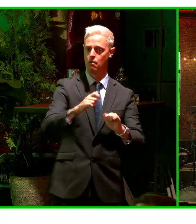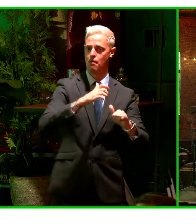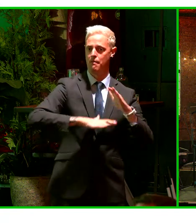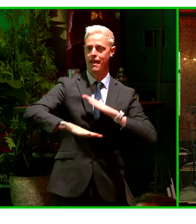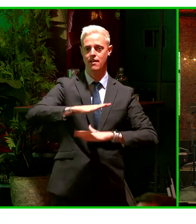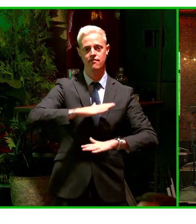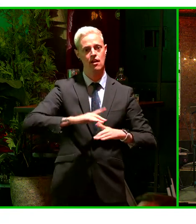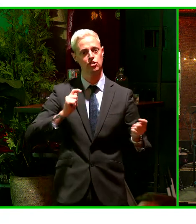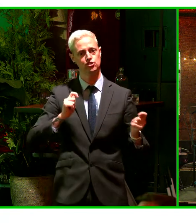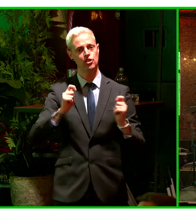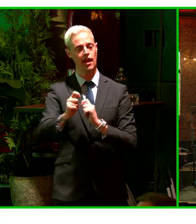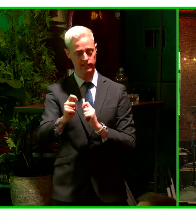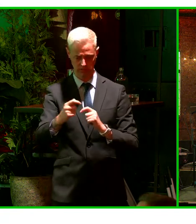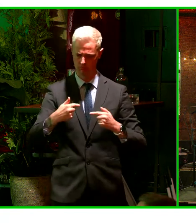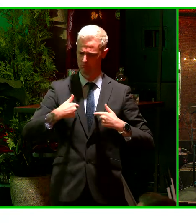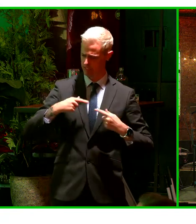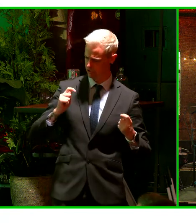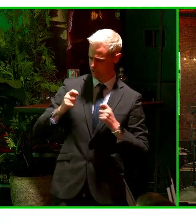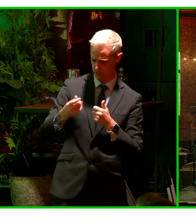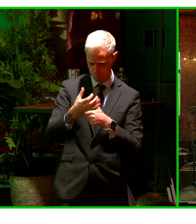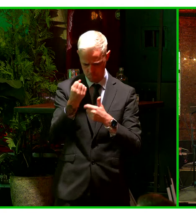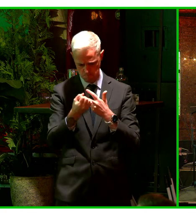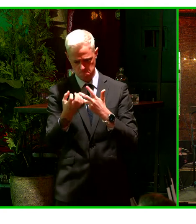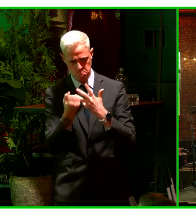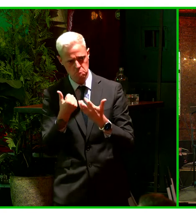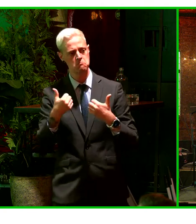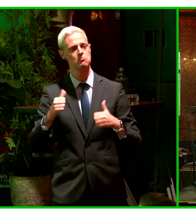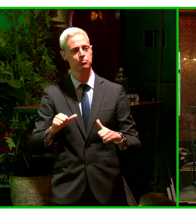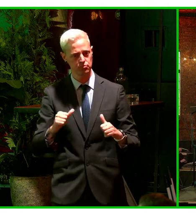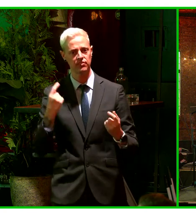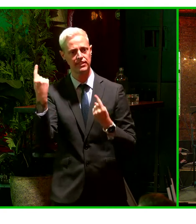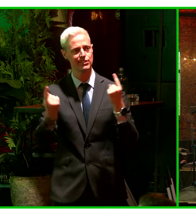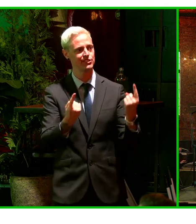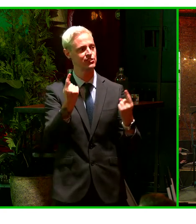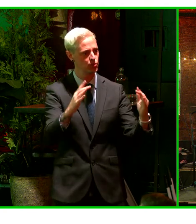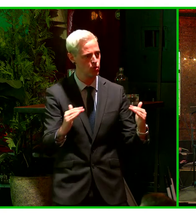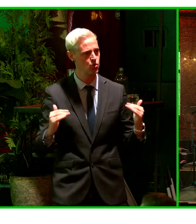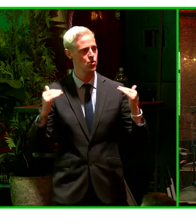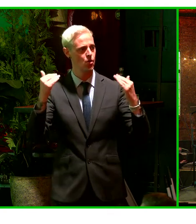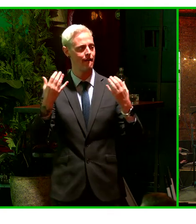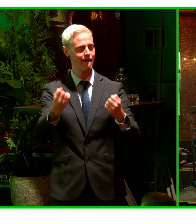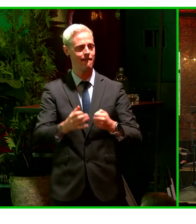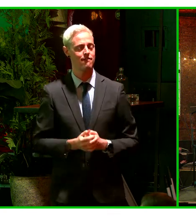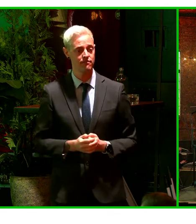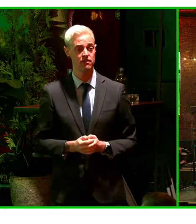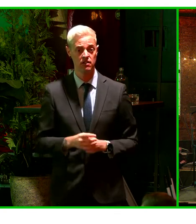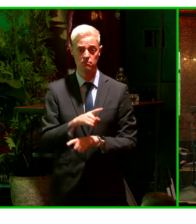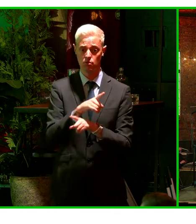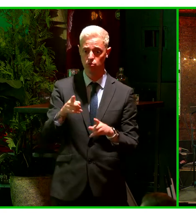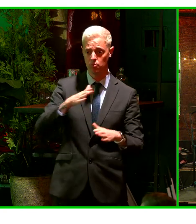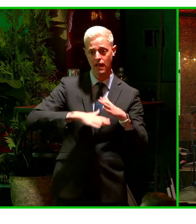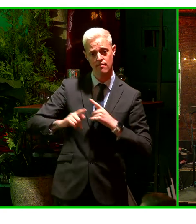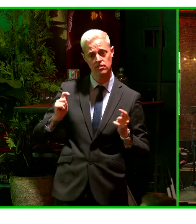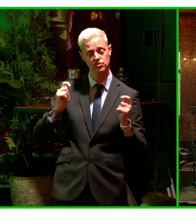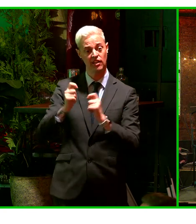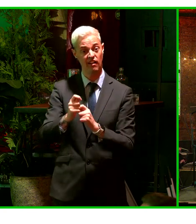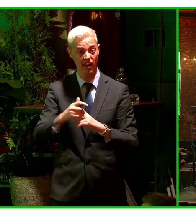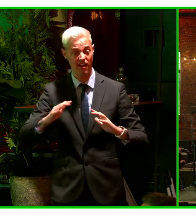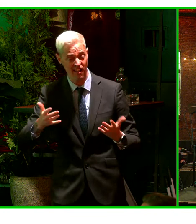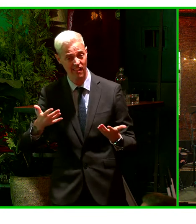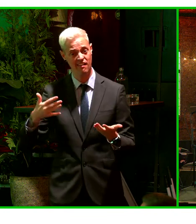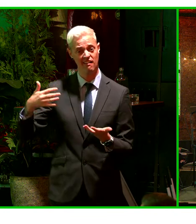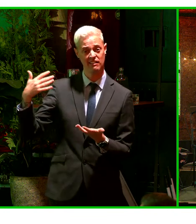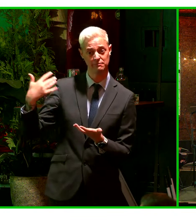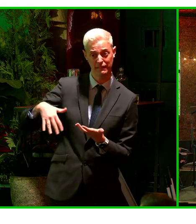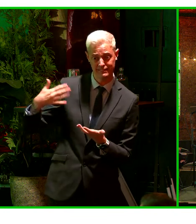requires each of us to step up and do our bit. But sometimes those behaviour changes are either expensive or don't look as fun